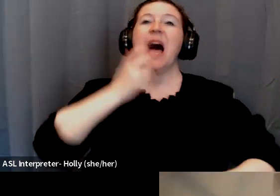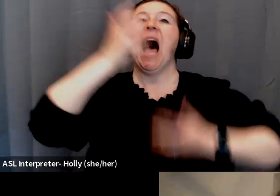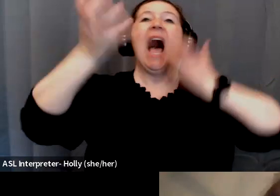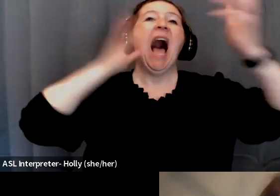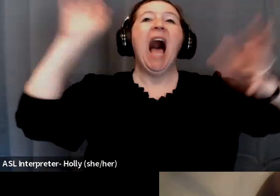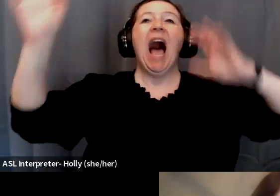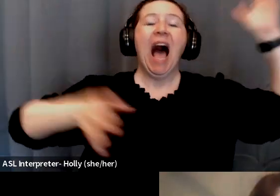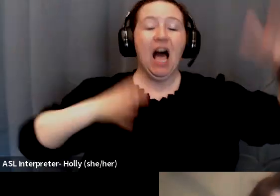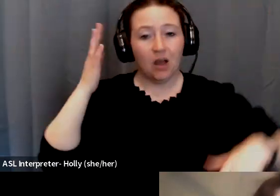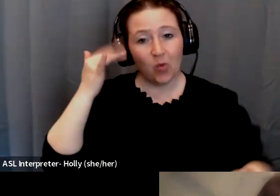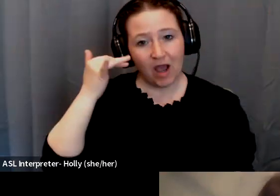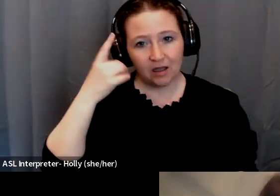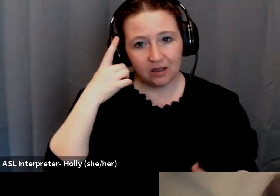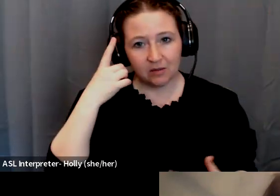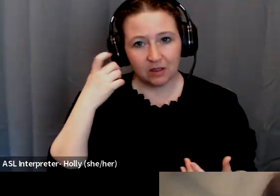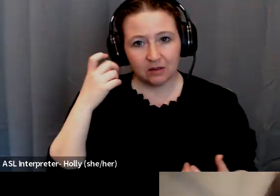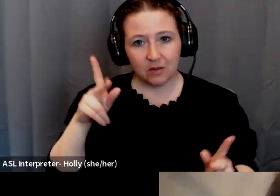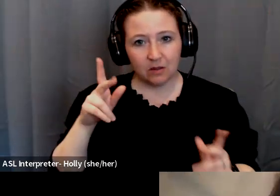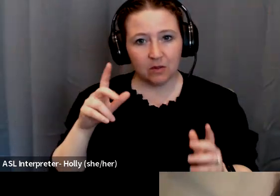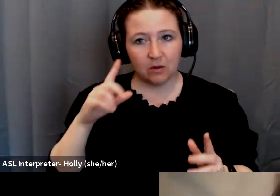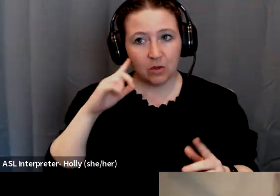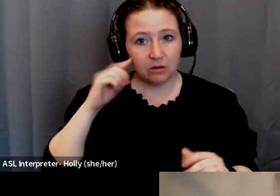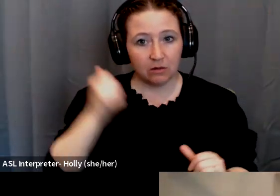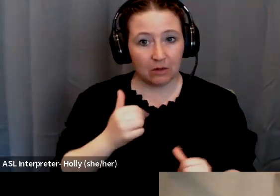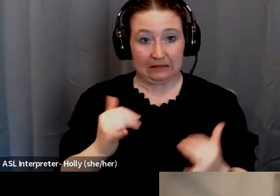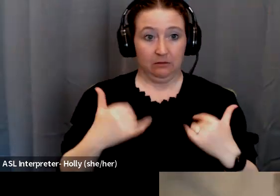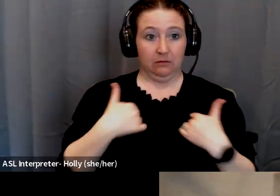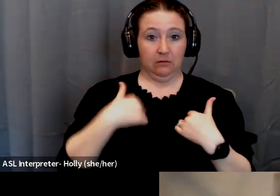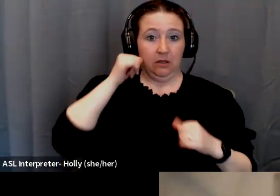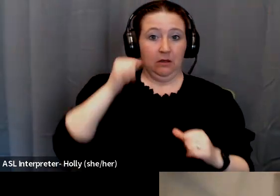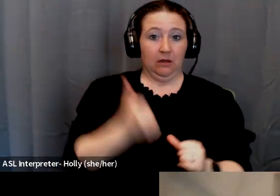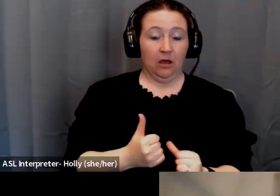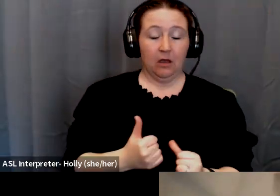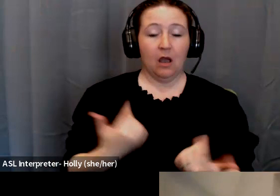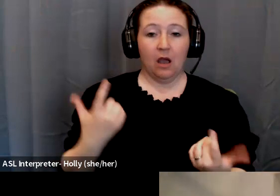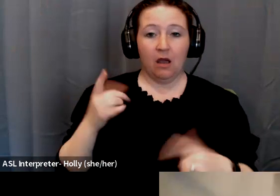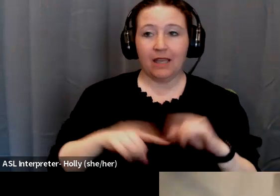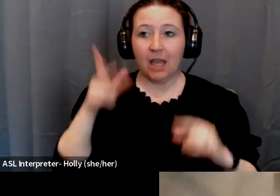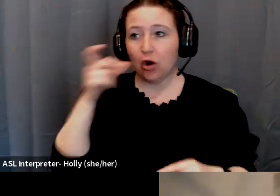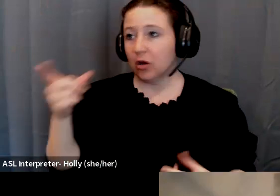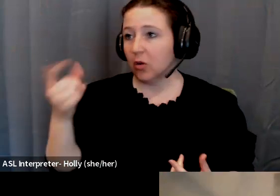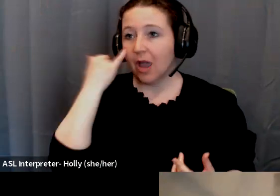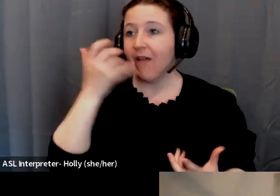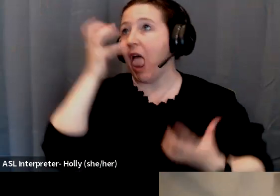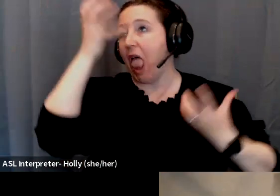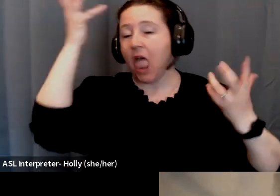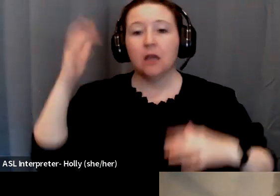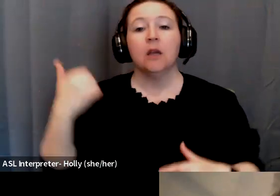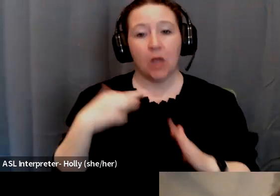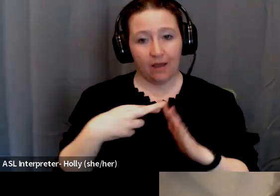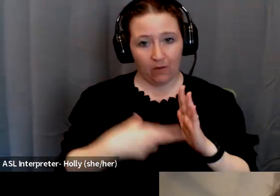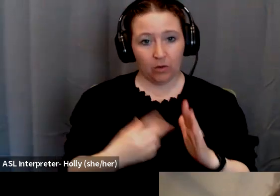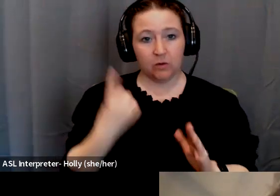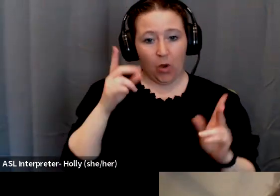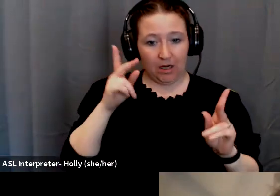Why? Because people who have a hearing deficiency like I do won't be able to hear you. So we have rules about one person speaks